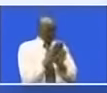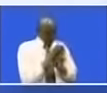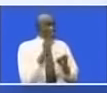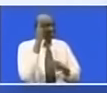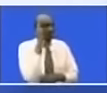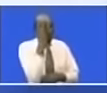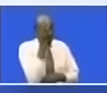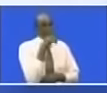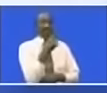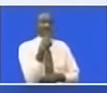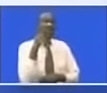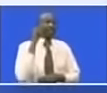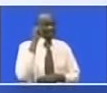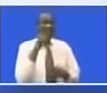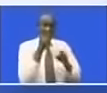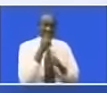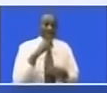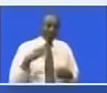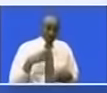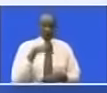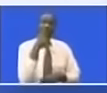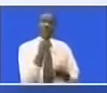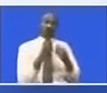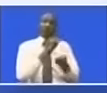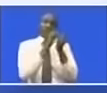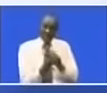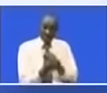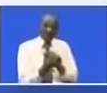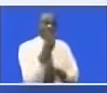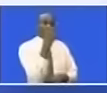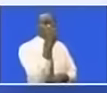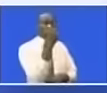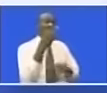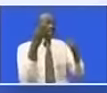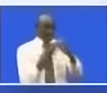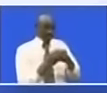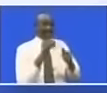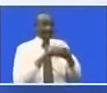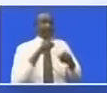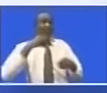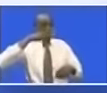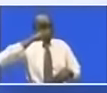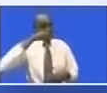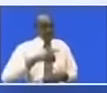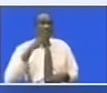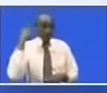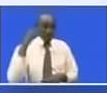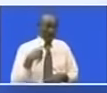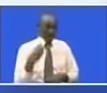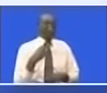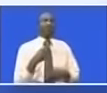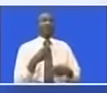campaign telling Tanzanians that he's going to bring about the change. In 2008, when he was prime minister, there was this power scandal